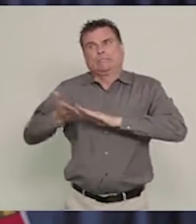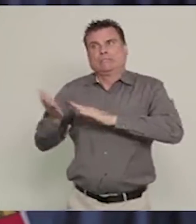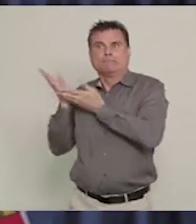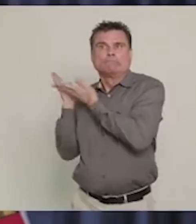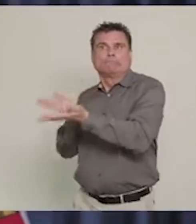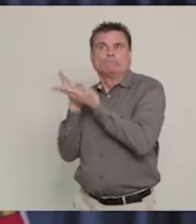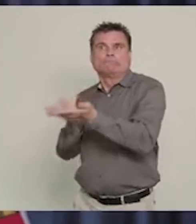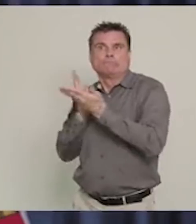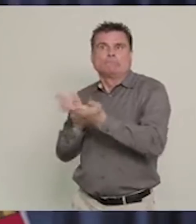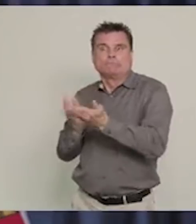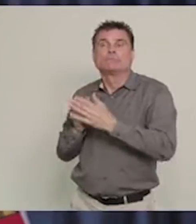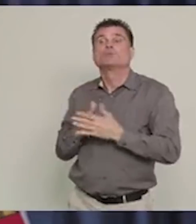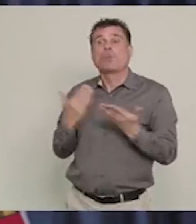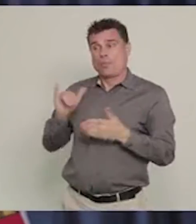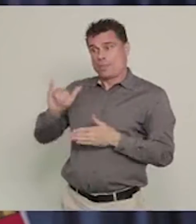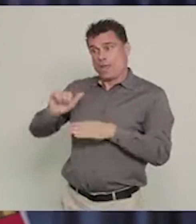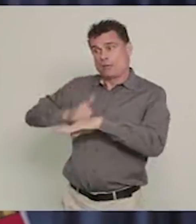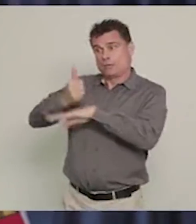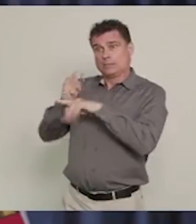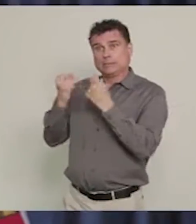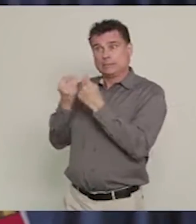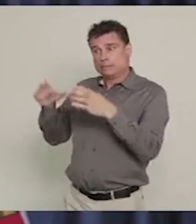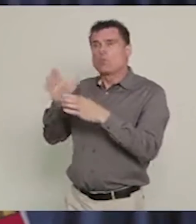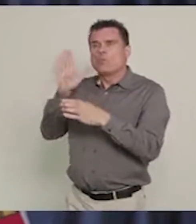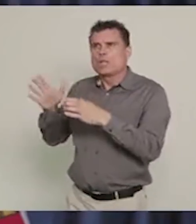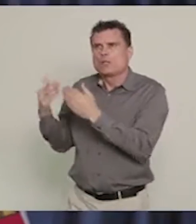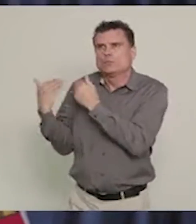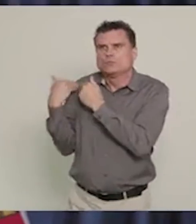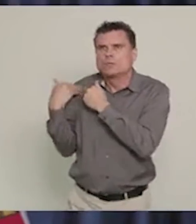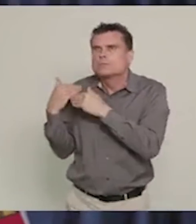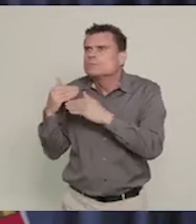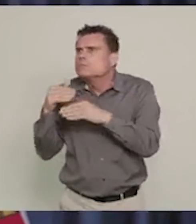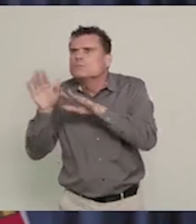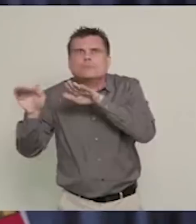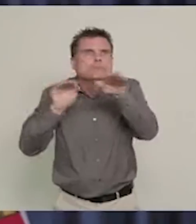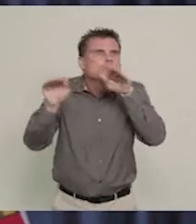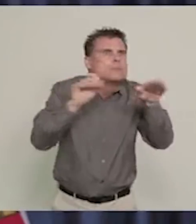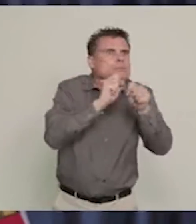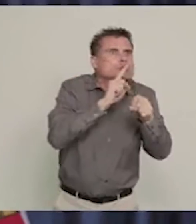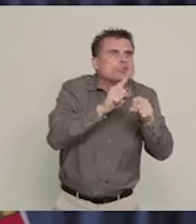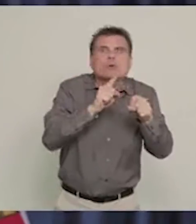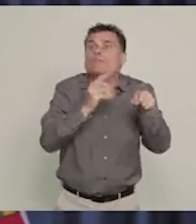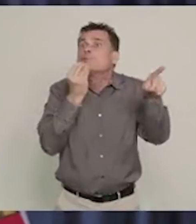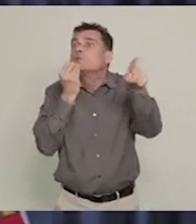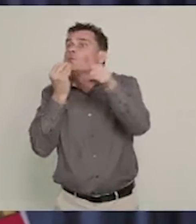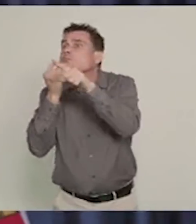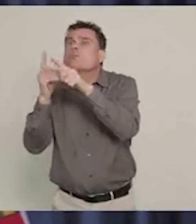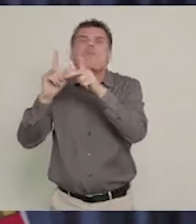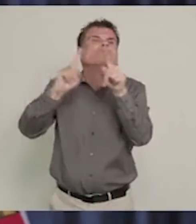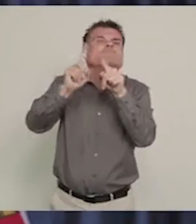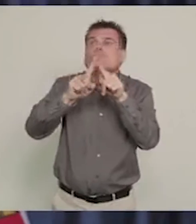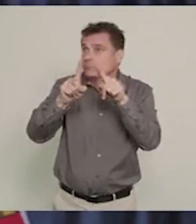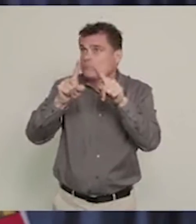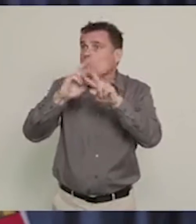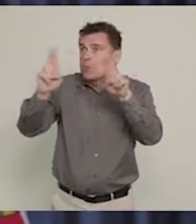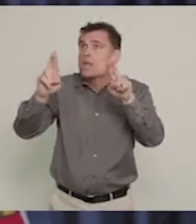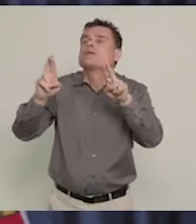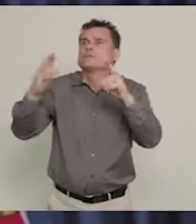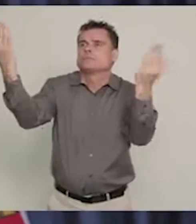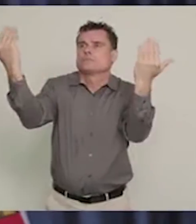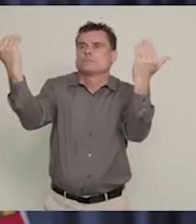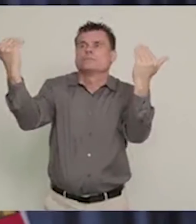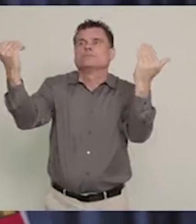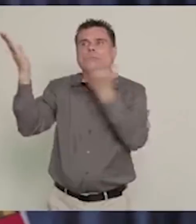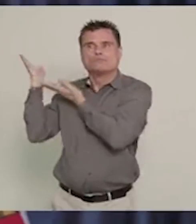rail. And at EMBC's request, retailers and suppliers must report on inventory of